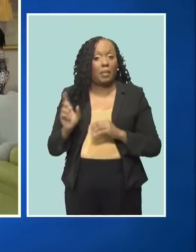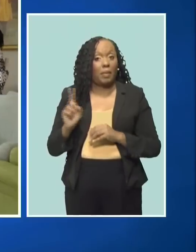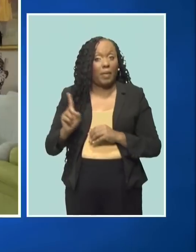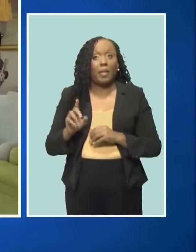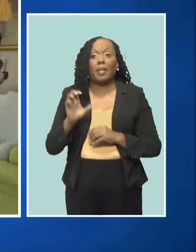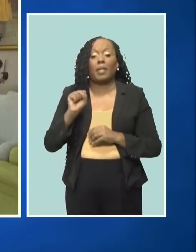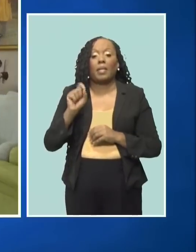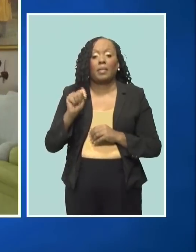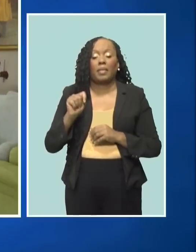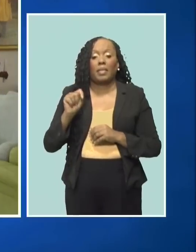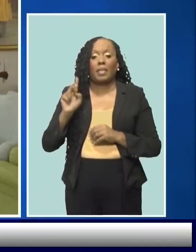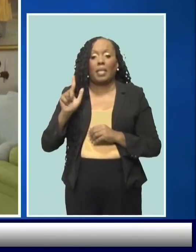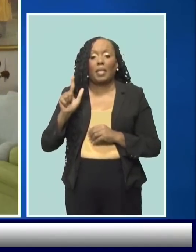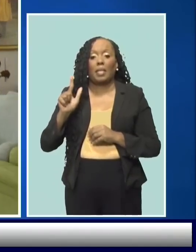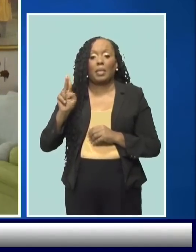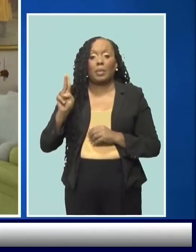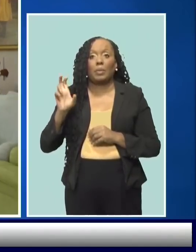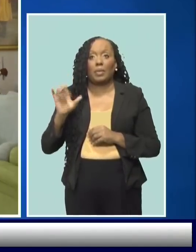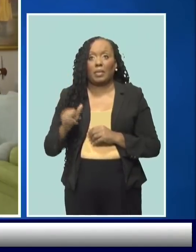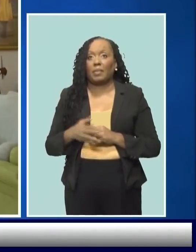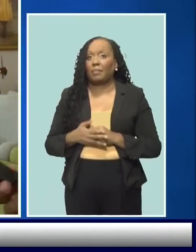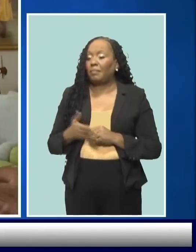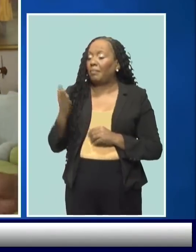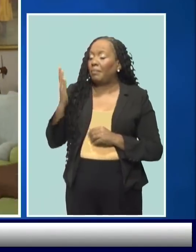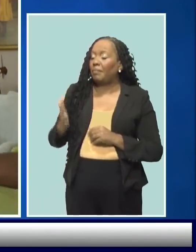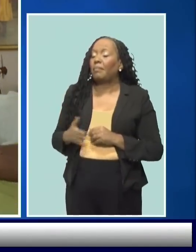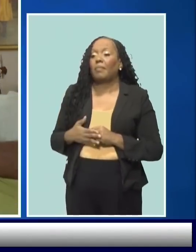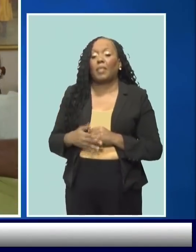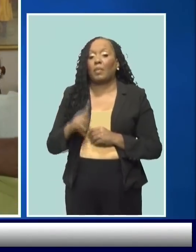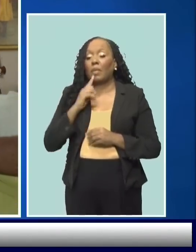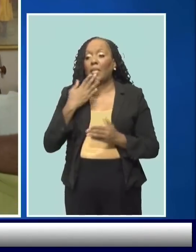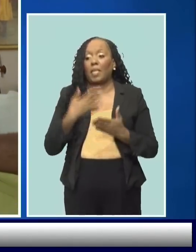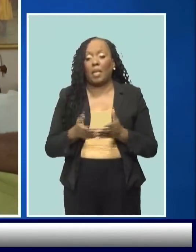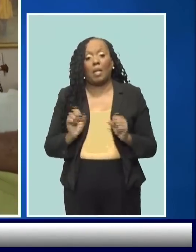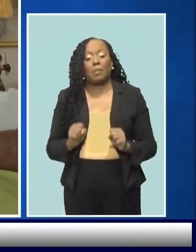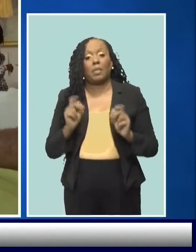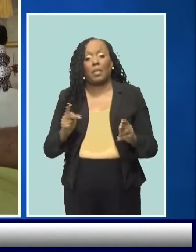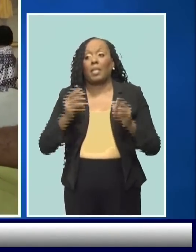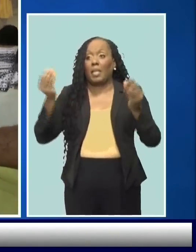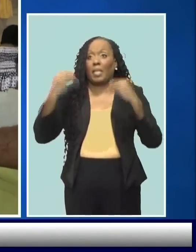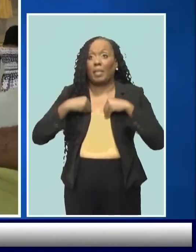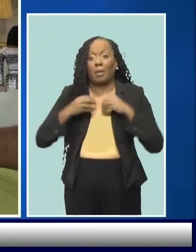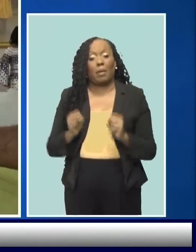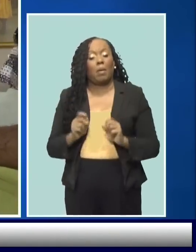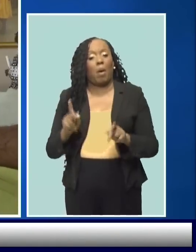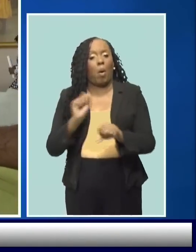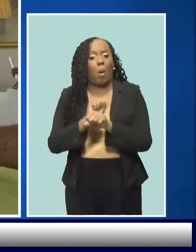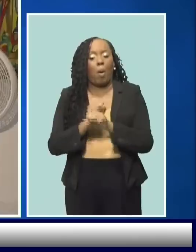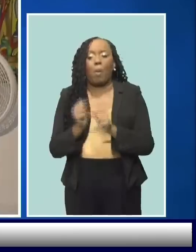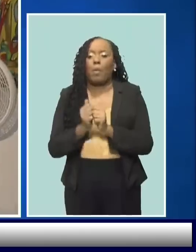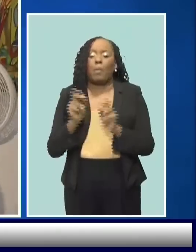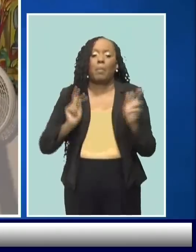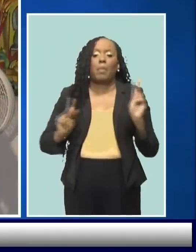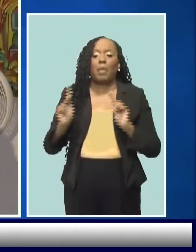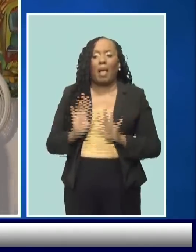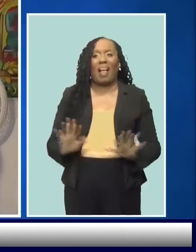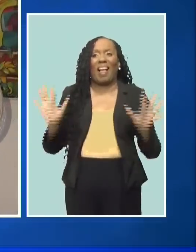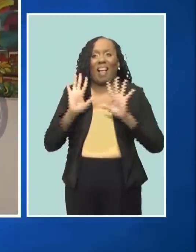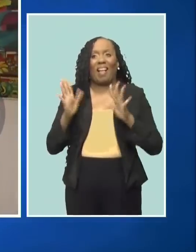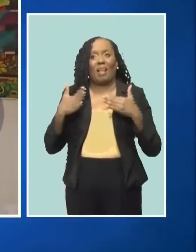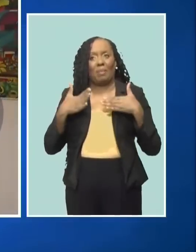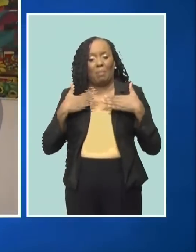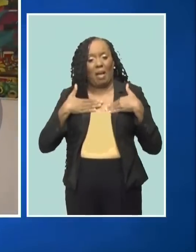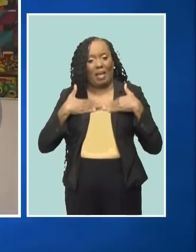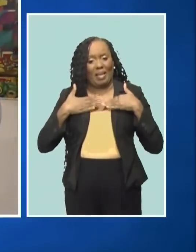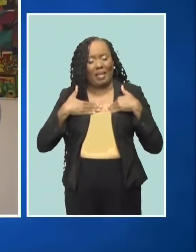a JP is a very privileged opportunity, and it gives me a chance to work with the people in my community and to help where